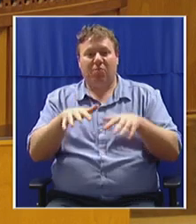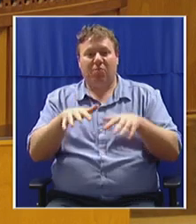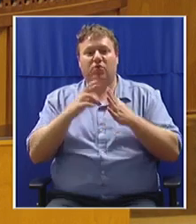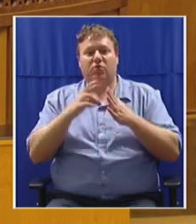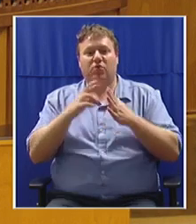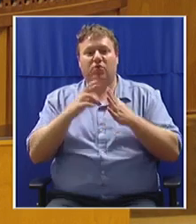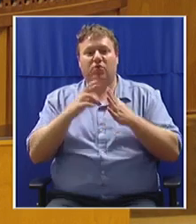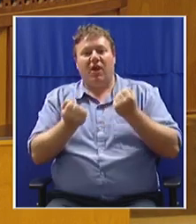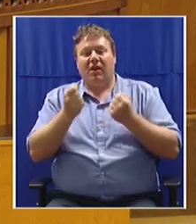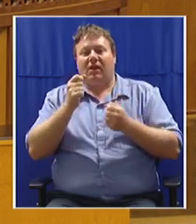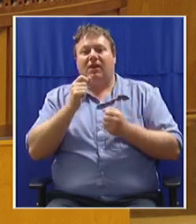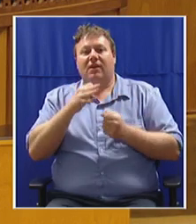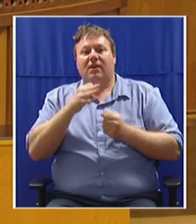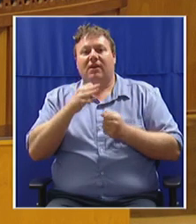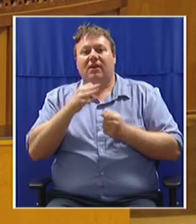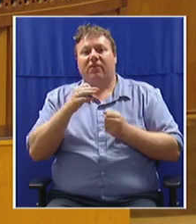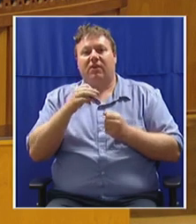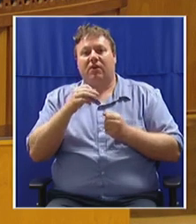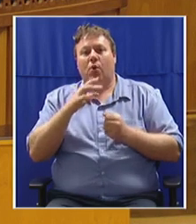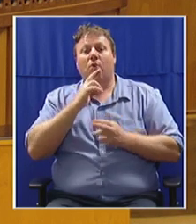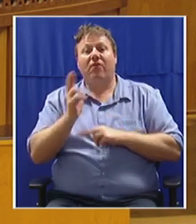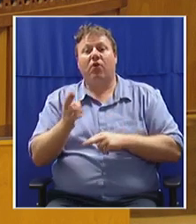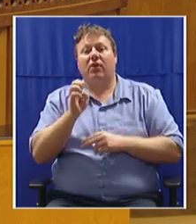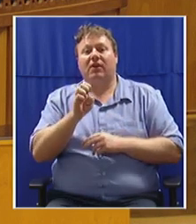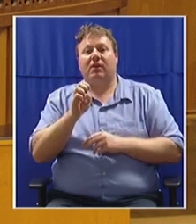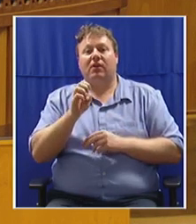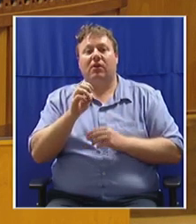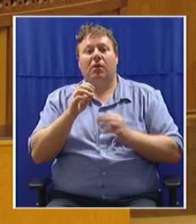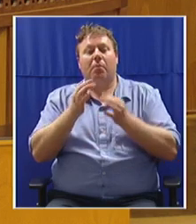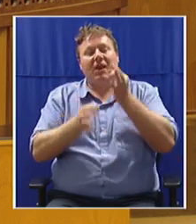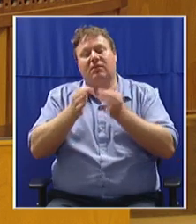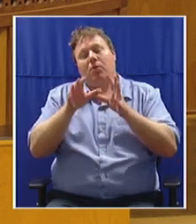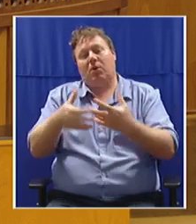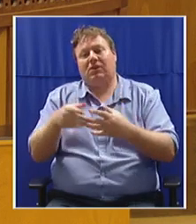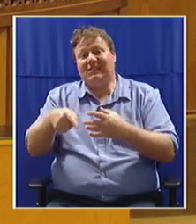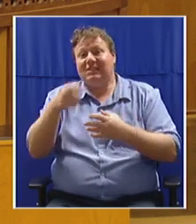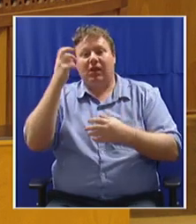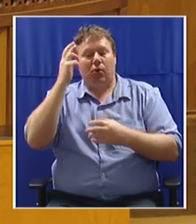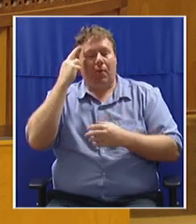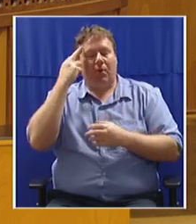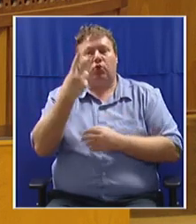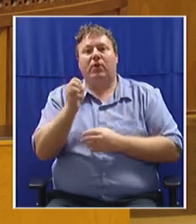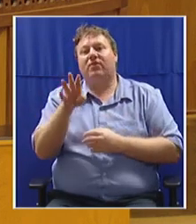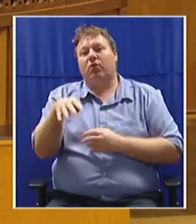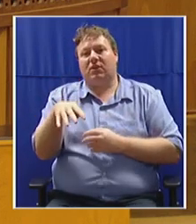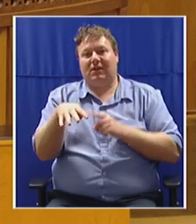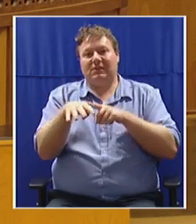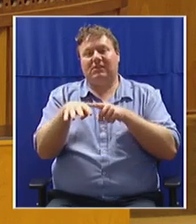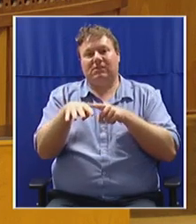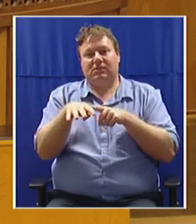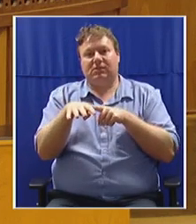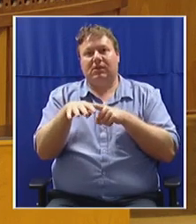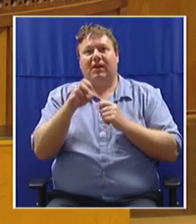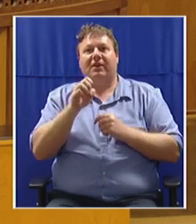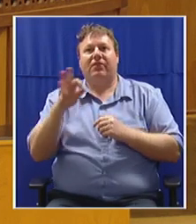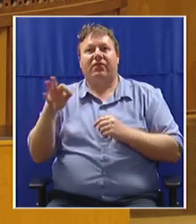had precedents. If you remember in 2014, there was a matter taken to court by the